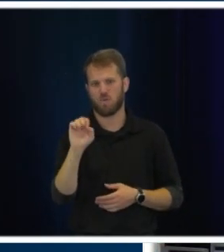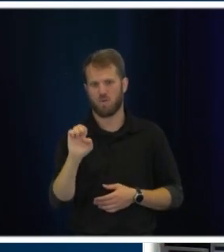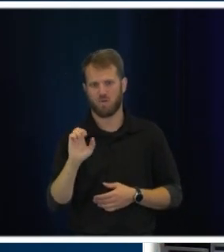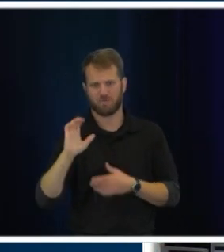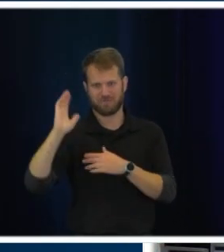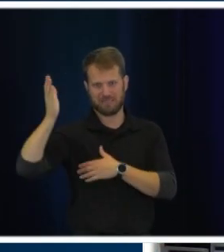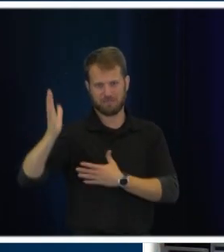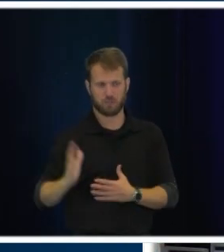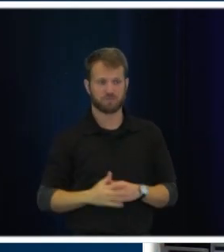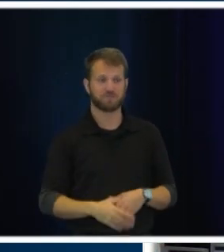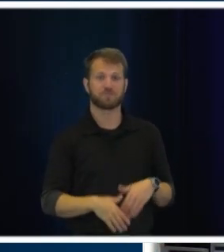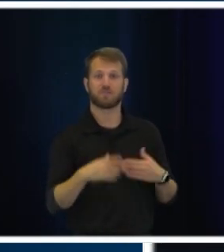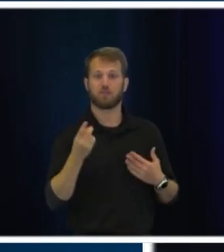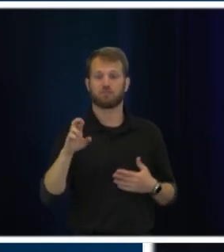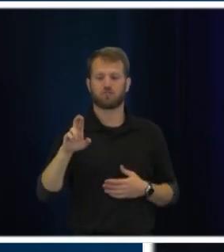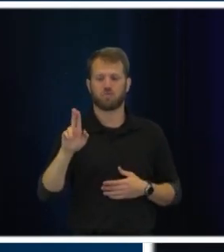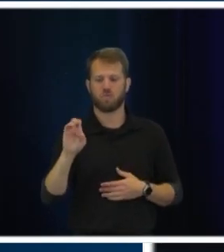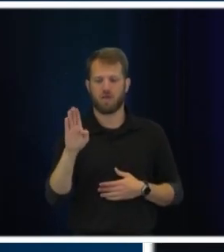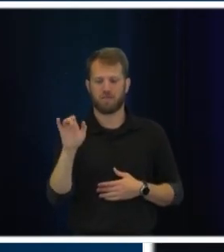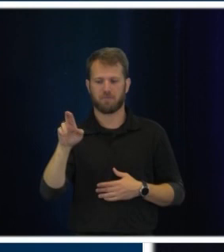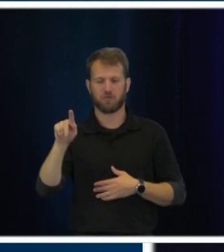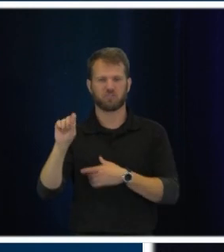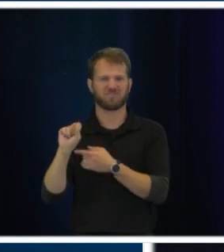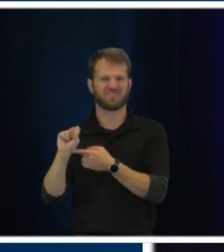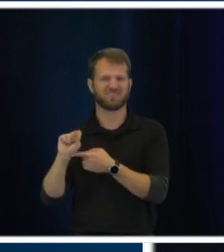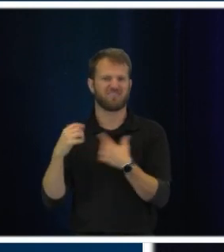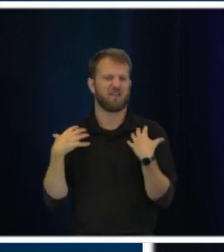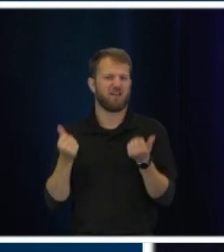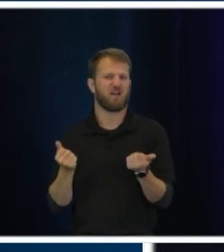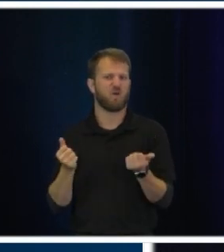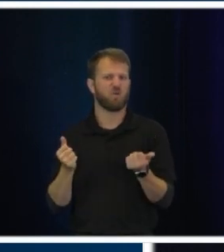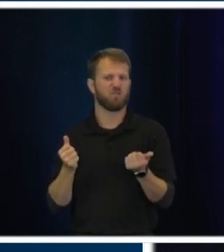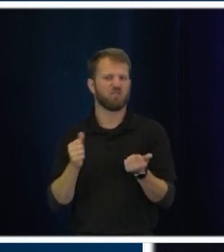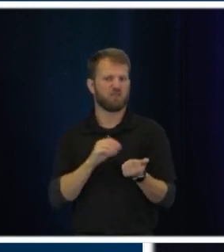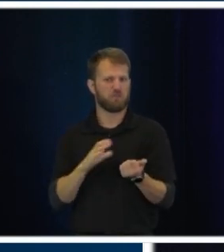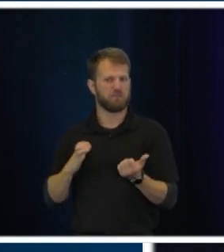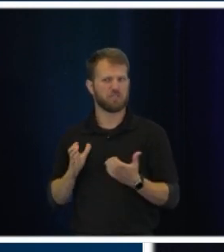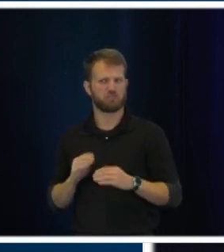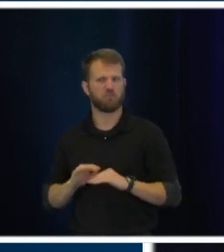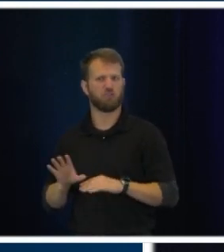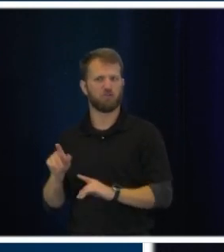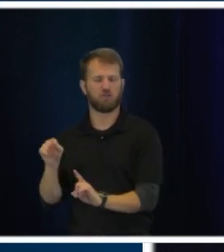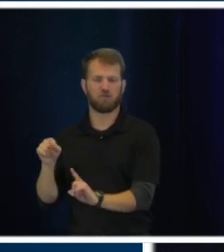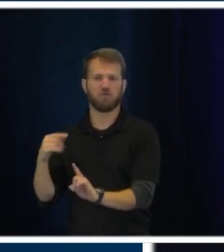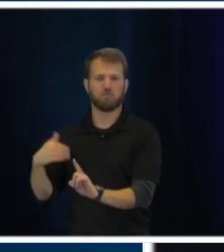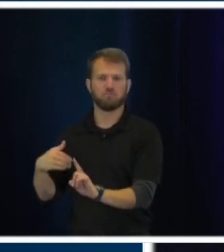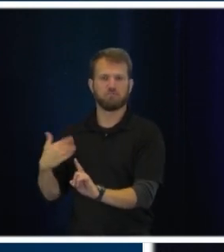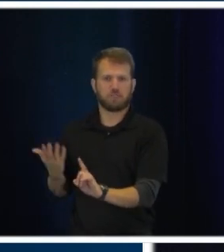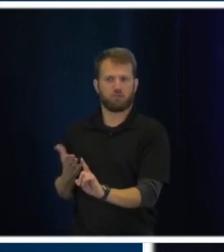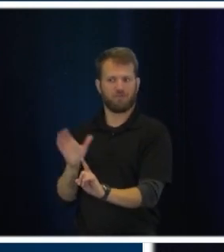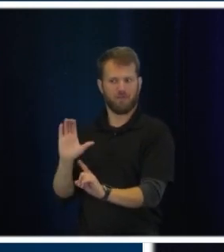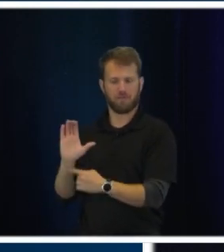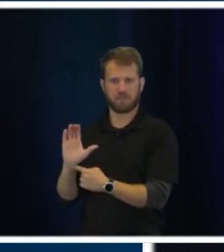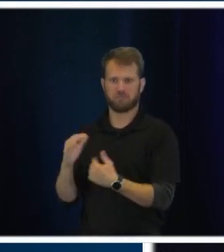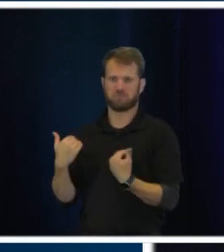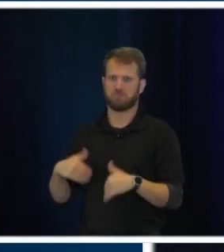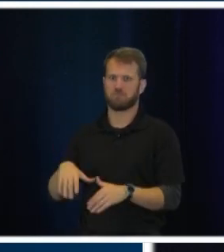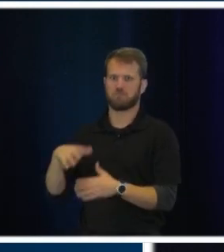Dr. Roberts serves as the health commissioner for the City of Columbus. She has a prolific public health background,